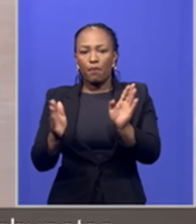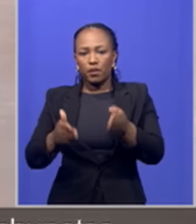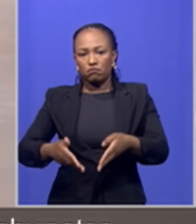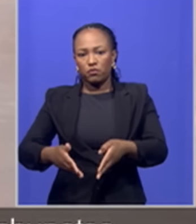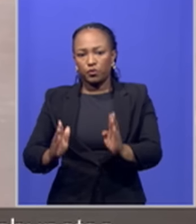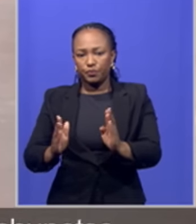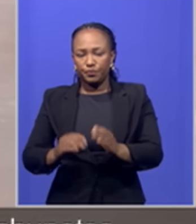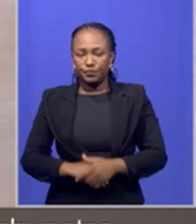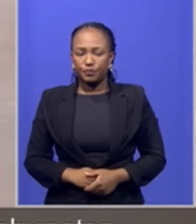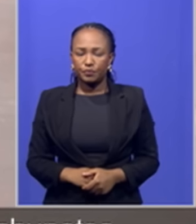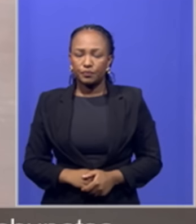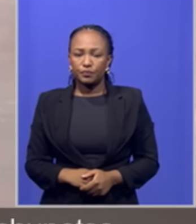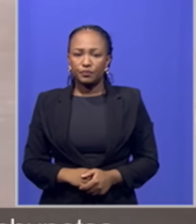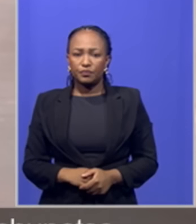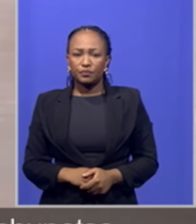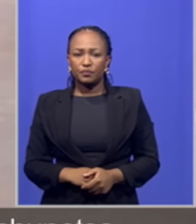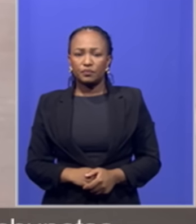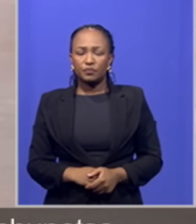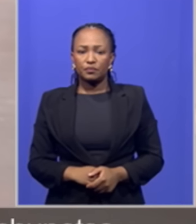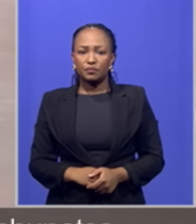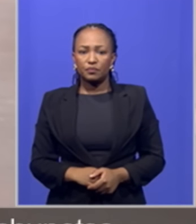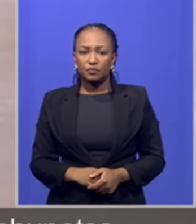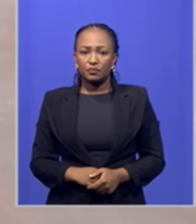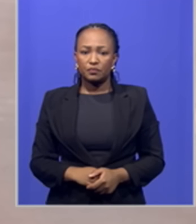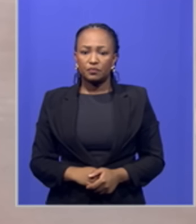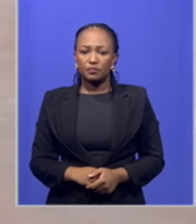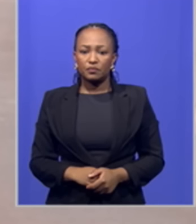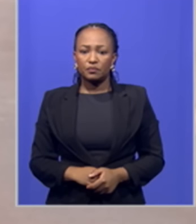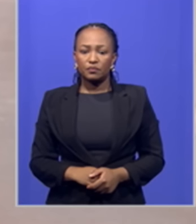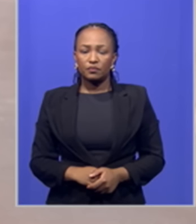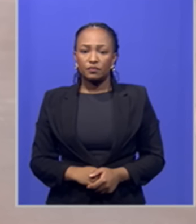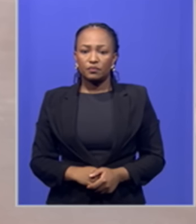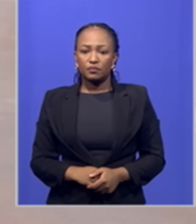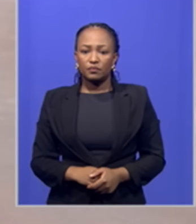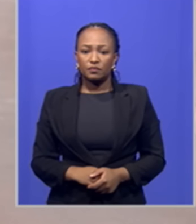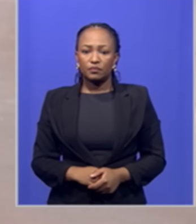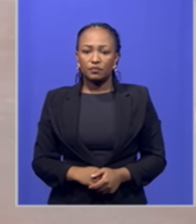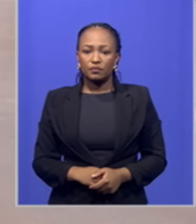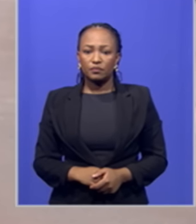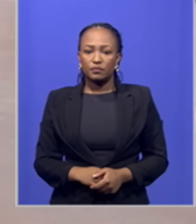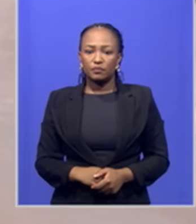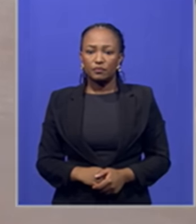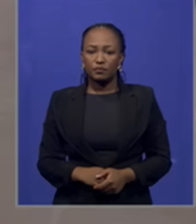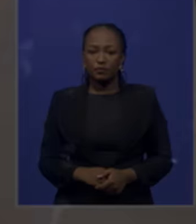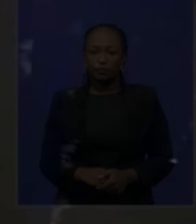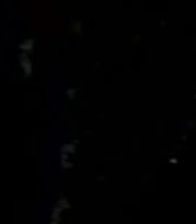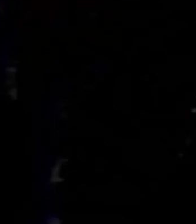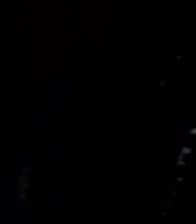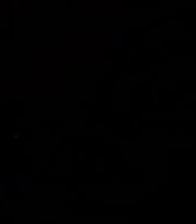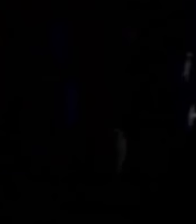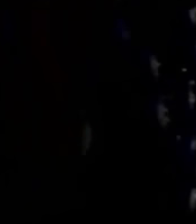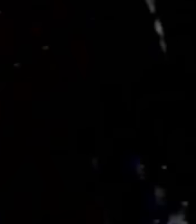Sentle English SABC News Mokgola gaufi le Zeerust.